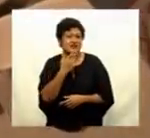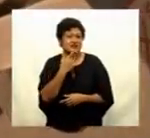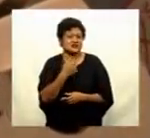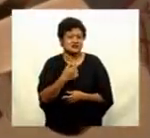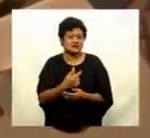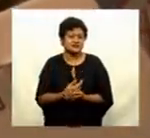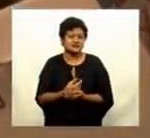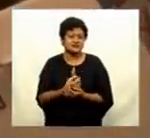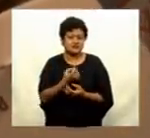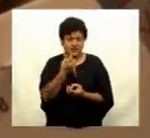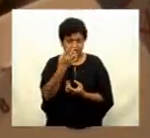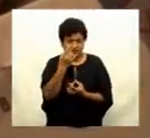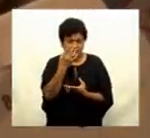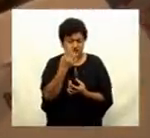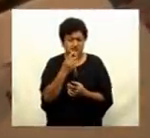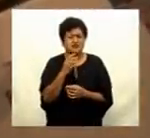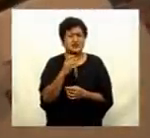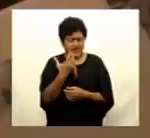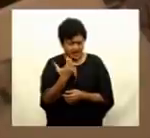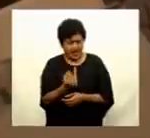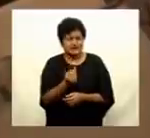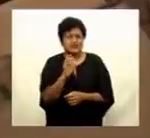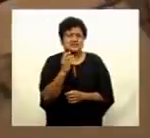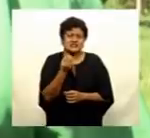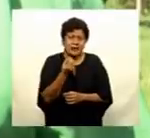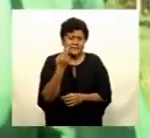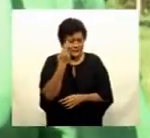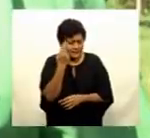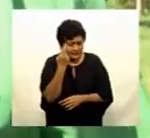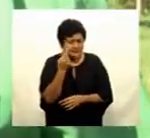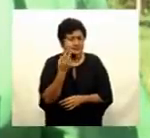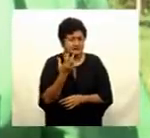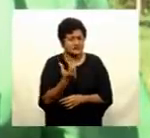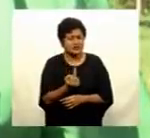course, there will only some risk, but I think